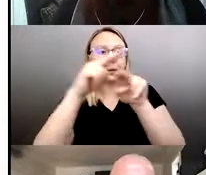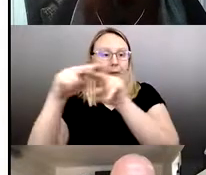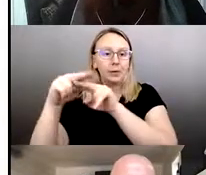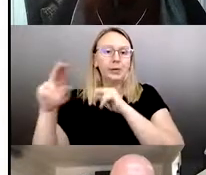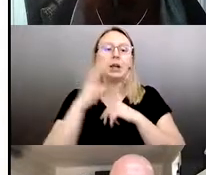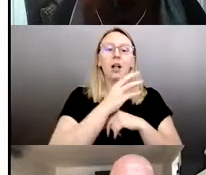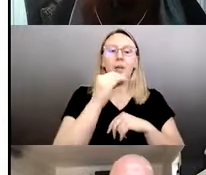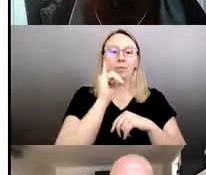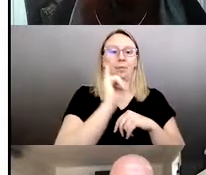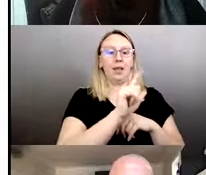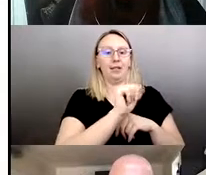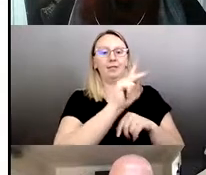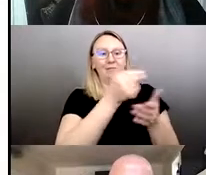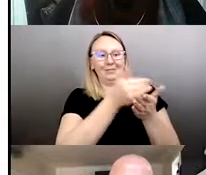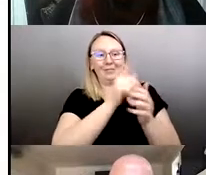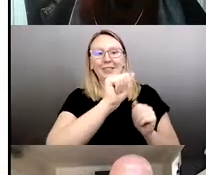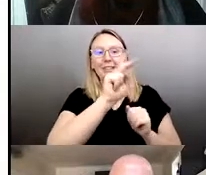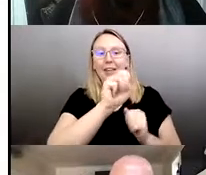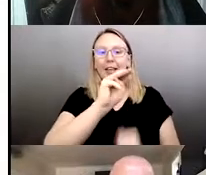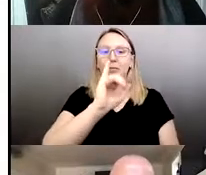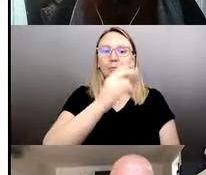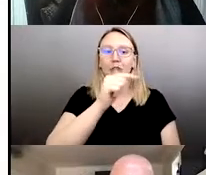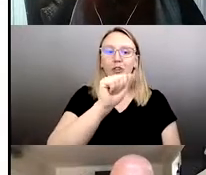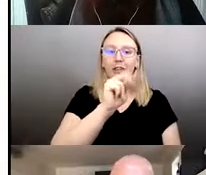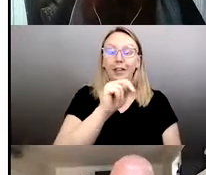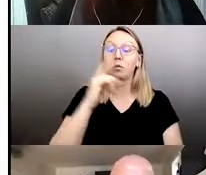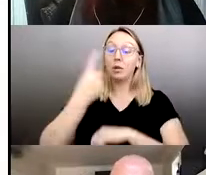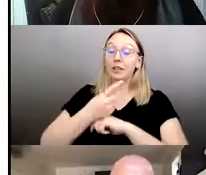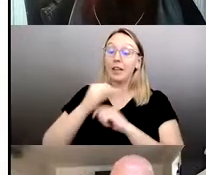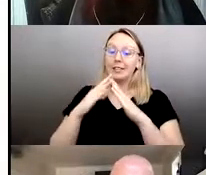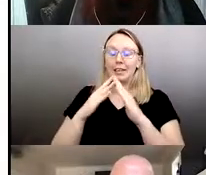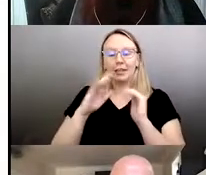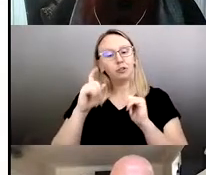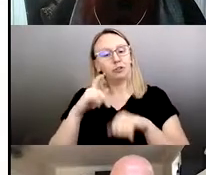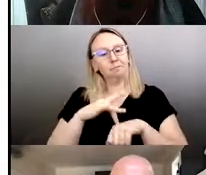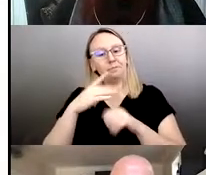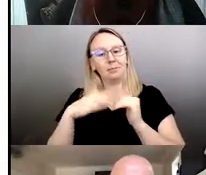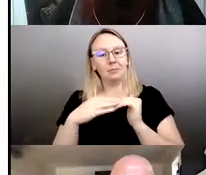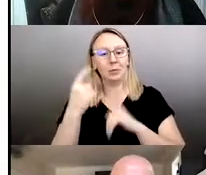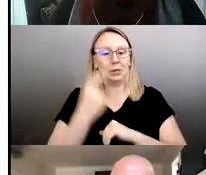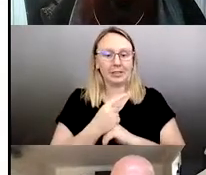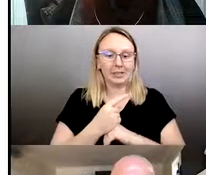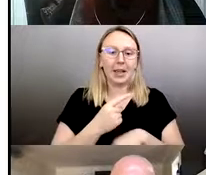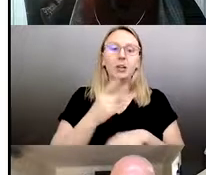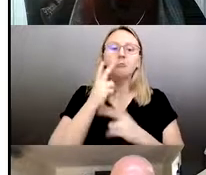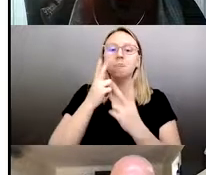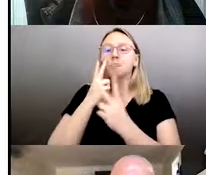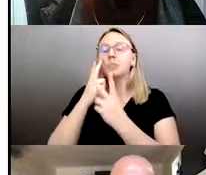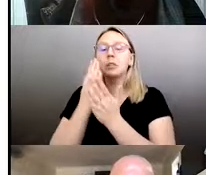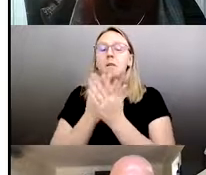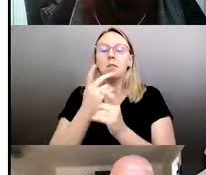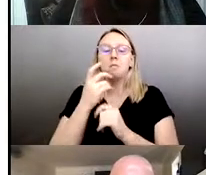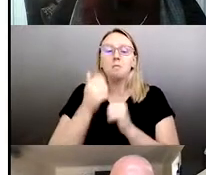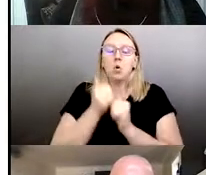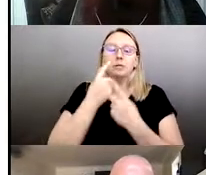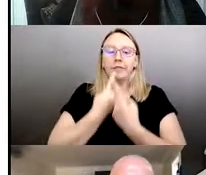this museum, and that is really what you should spend here, is to encounter some of the most iconic and recognizable images in our nation's